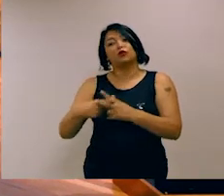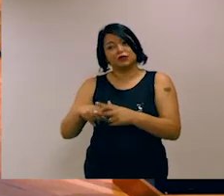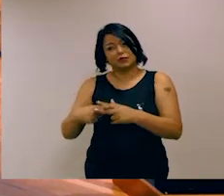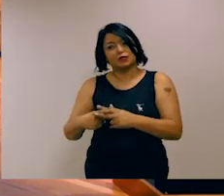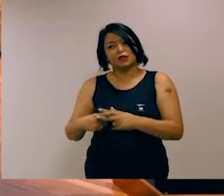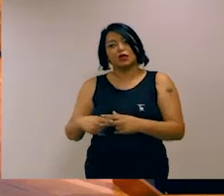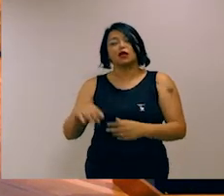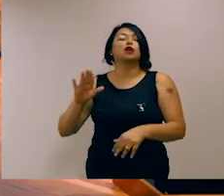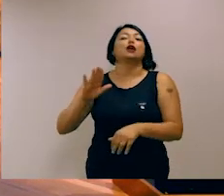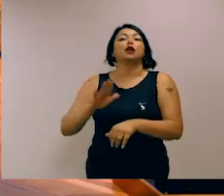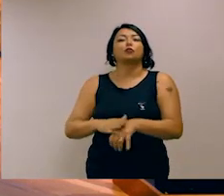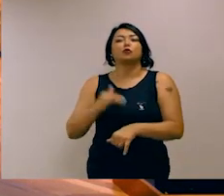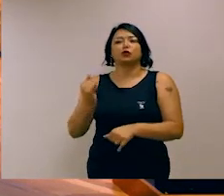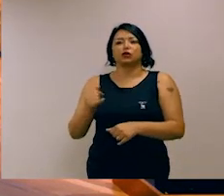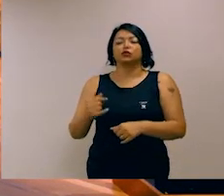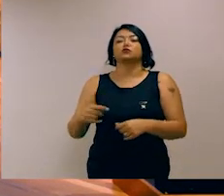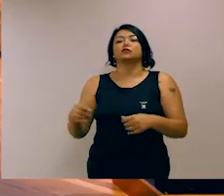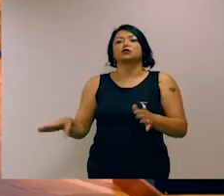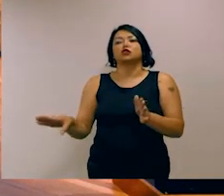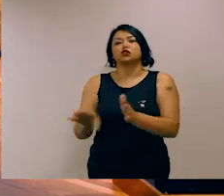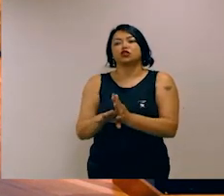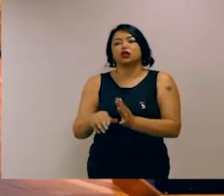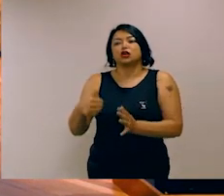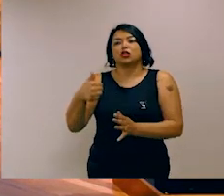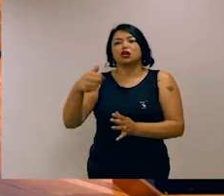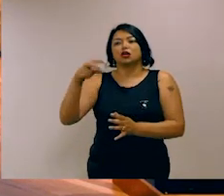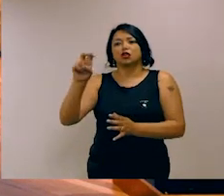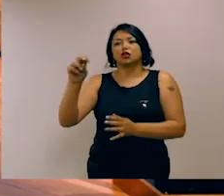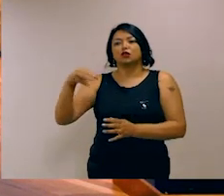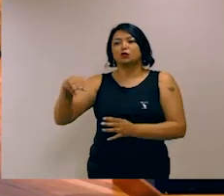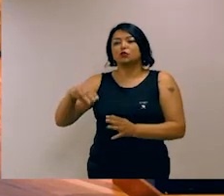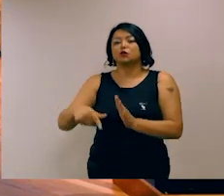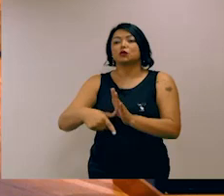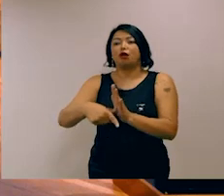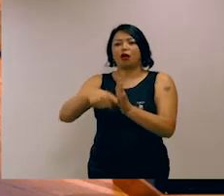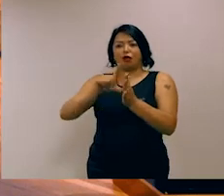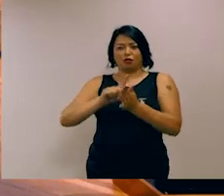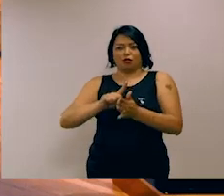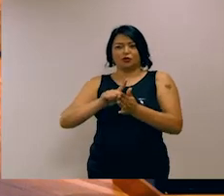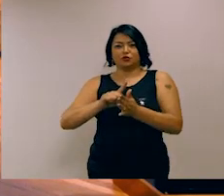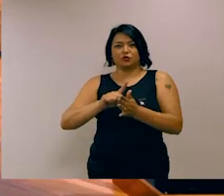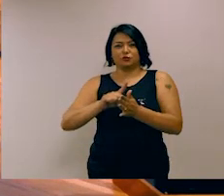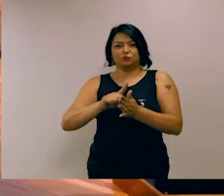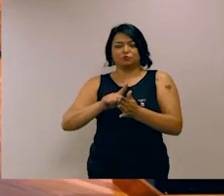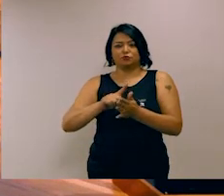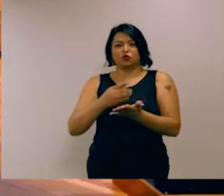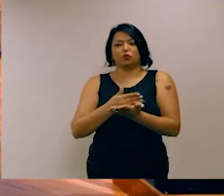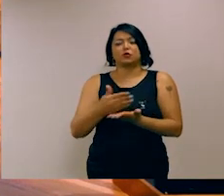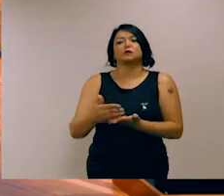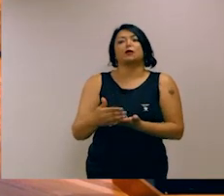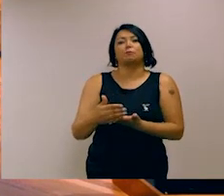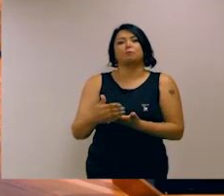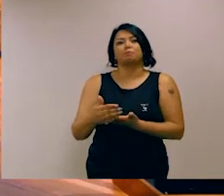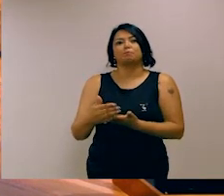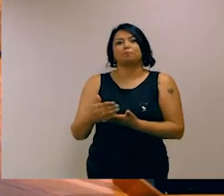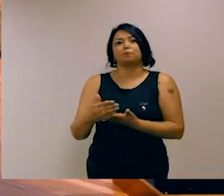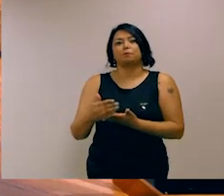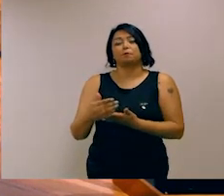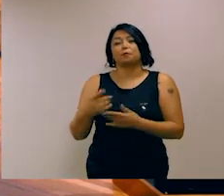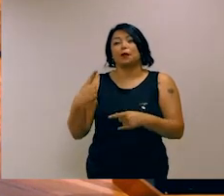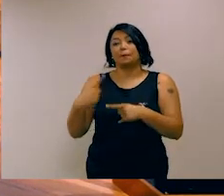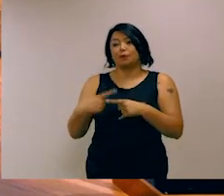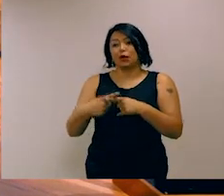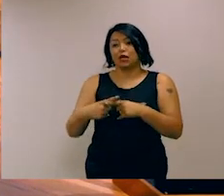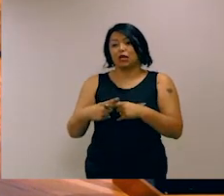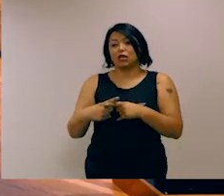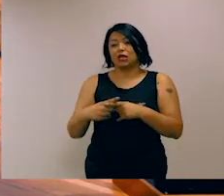you must be at the door of the room of the workshop up to